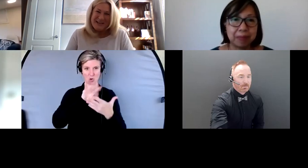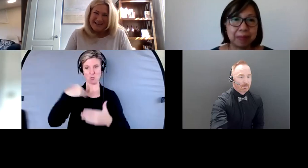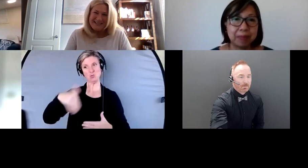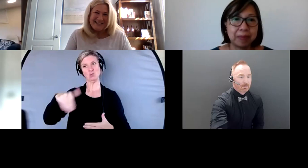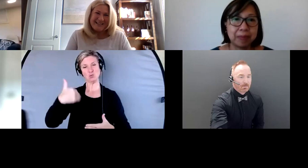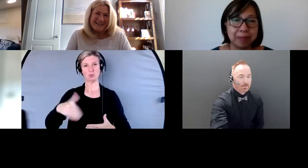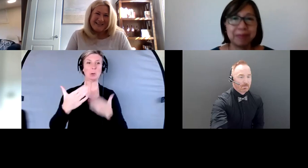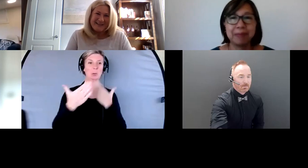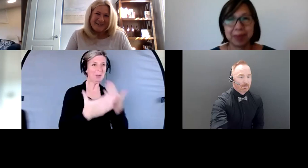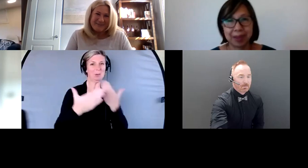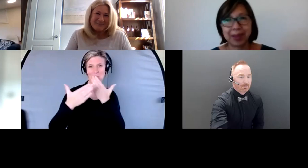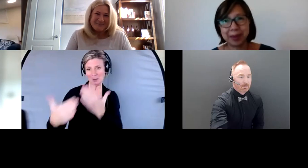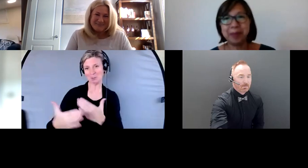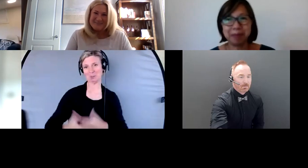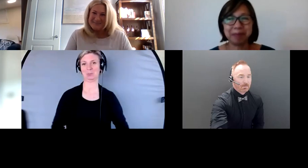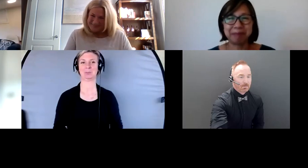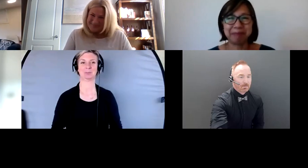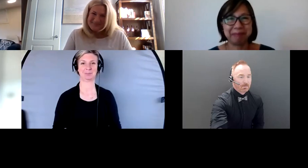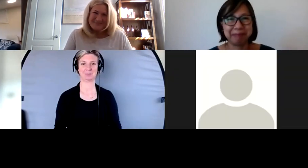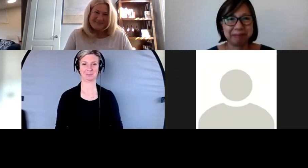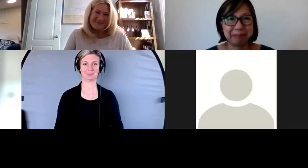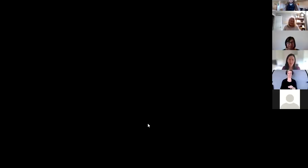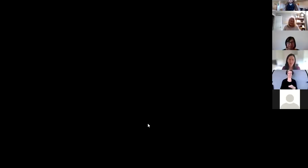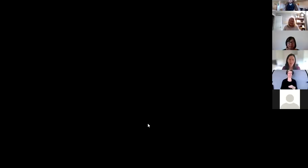really appreciate it. Thank you for having us.